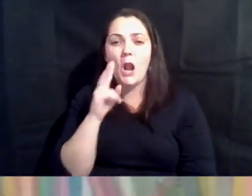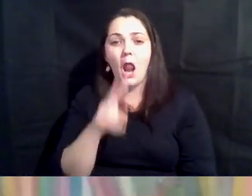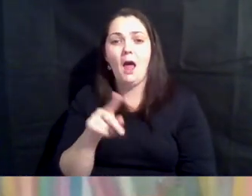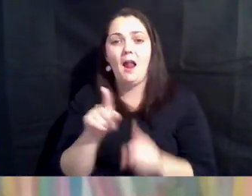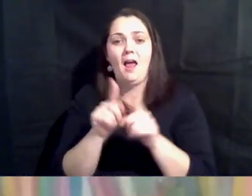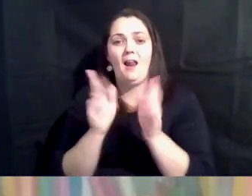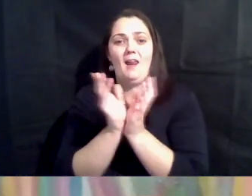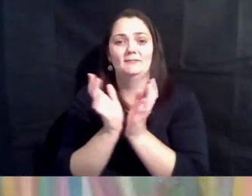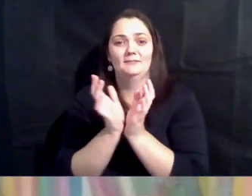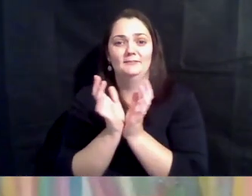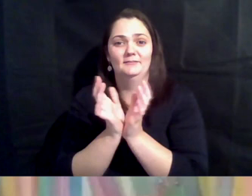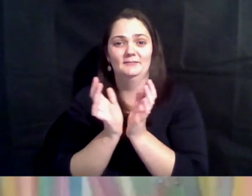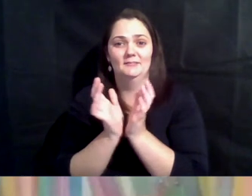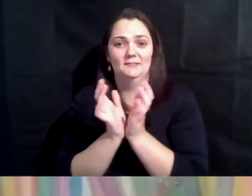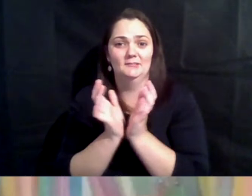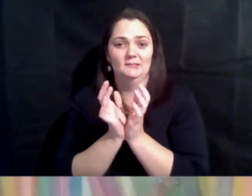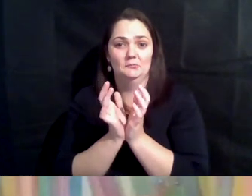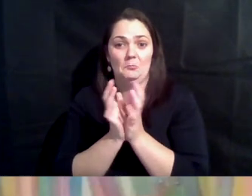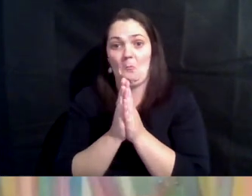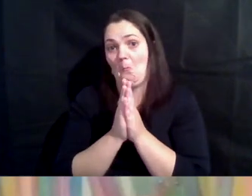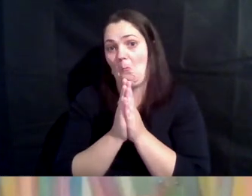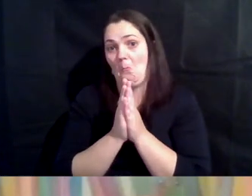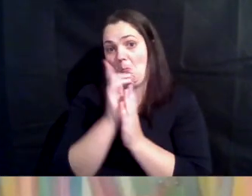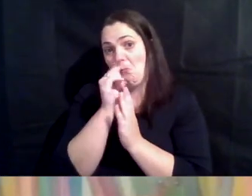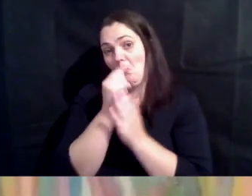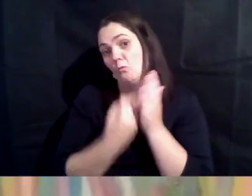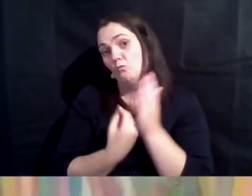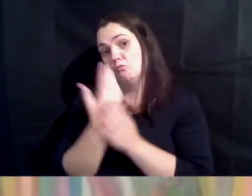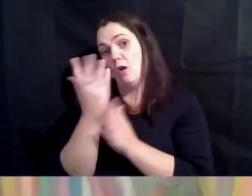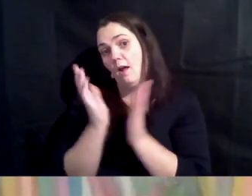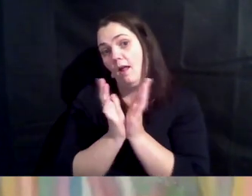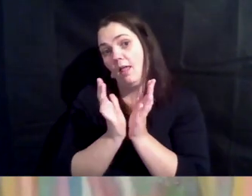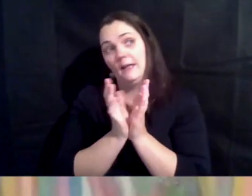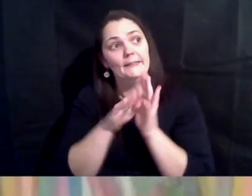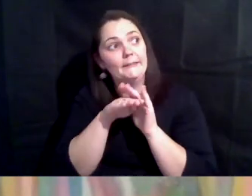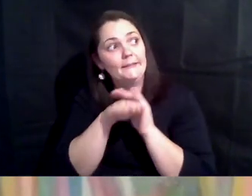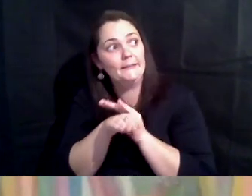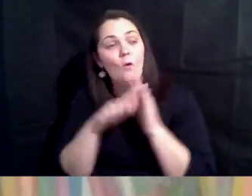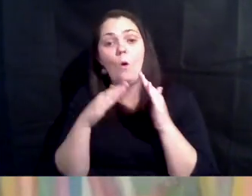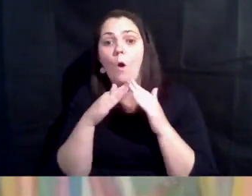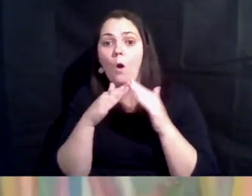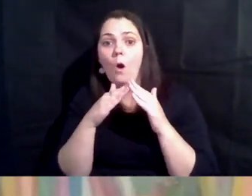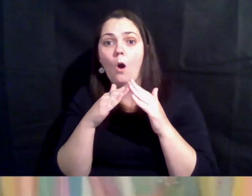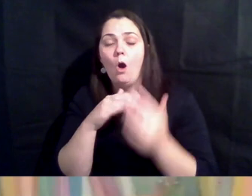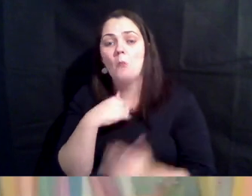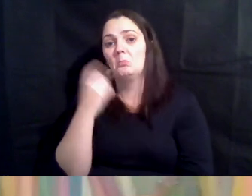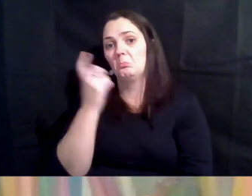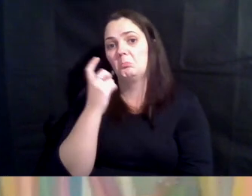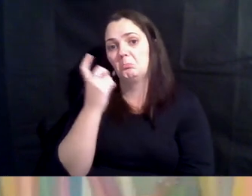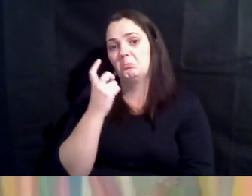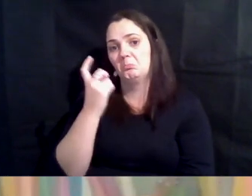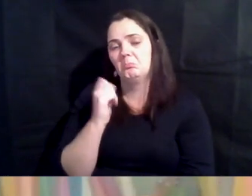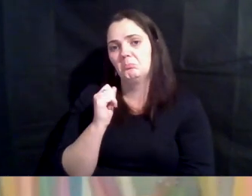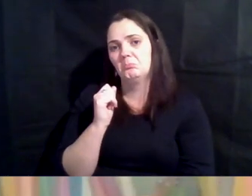wonder if you can grow lettuce inside. Let's see. It'd actually be pretty handy to have some lettuce growing inside these